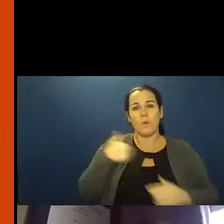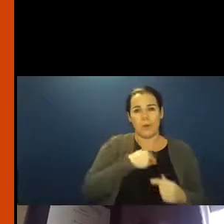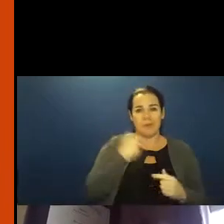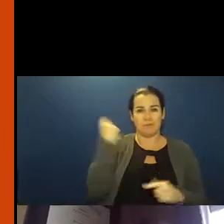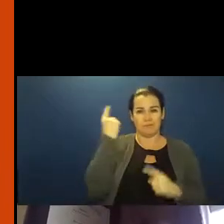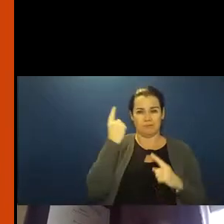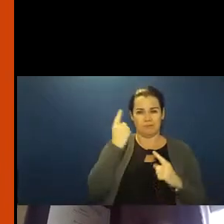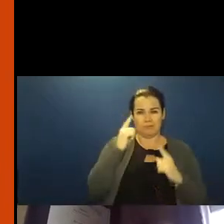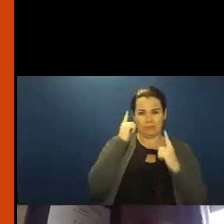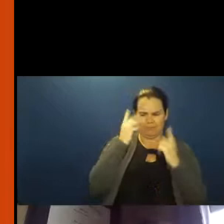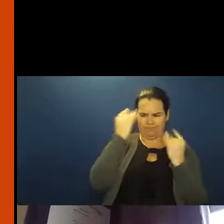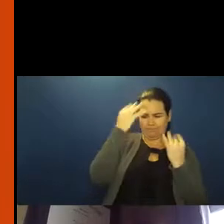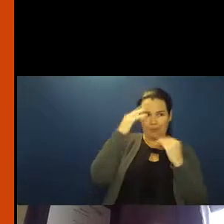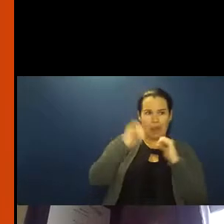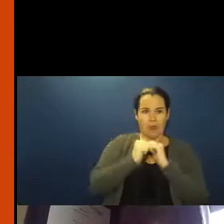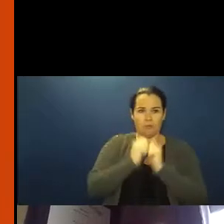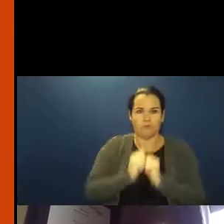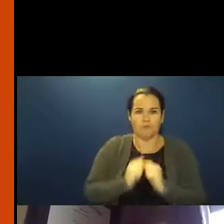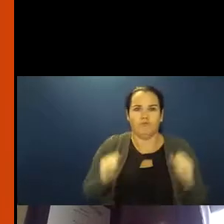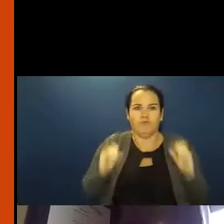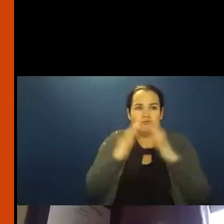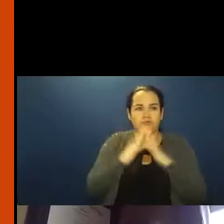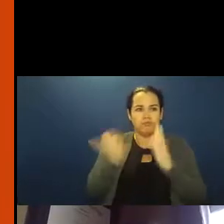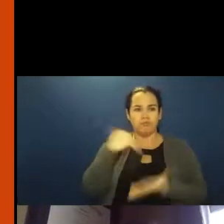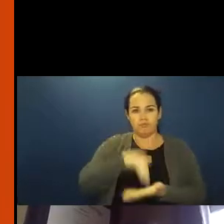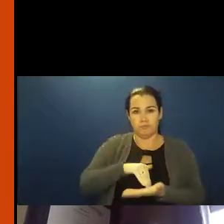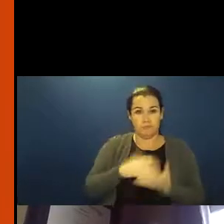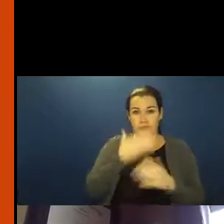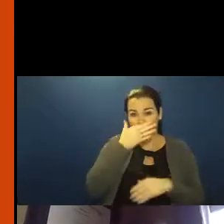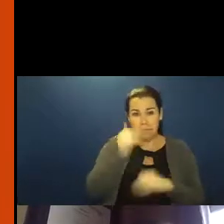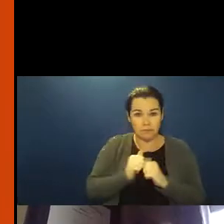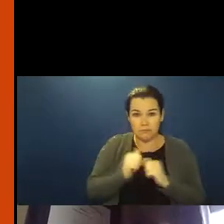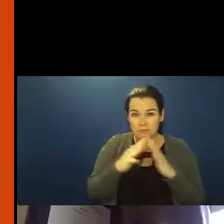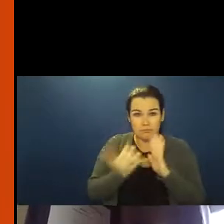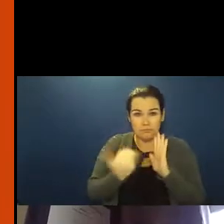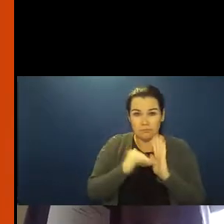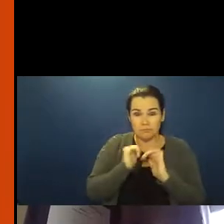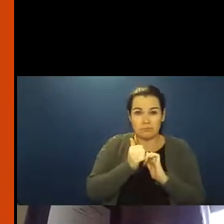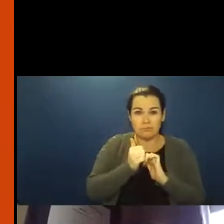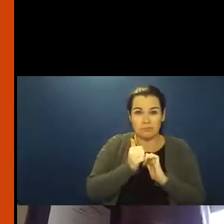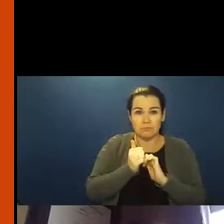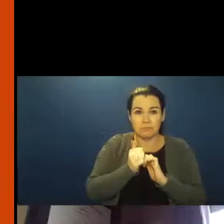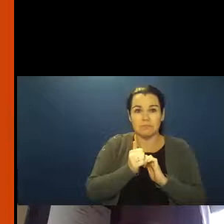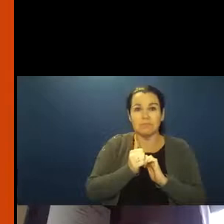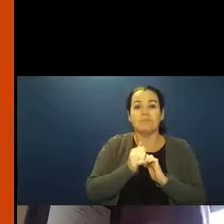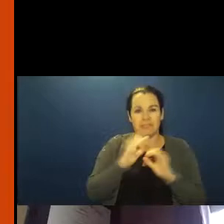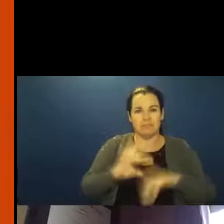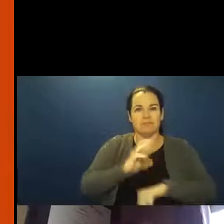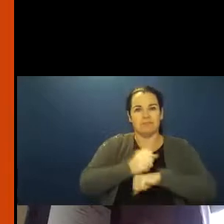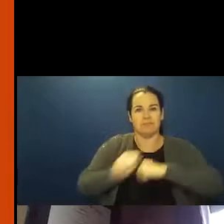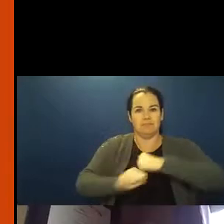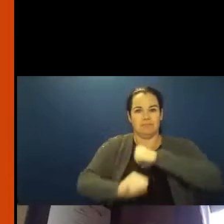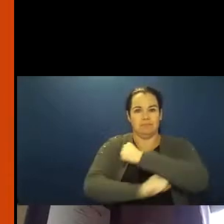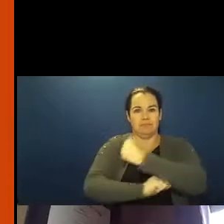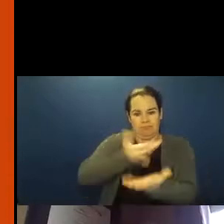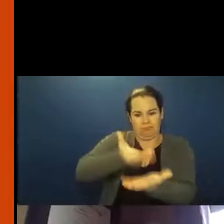rebuild. And one of the best ways to rebuild these things is bringing a strong foundation of evidence, and